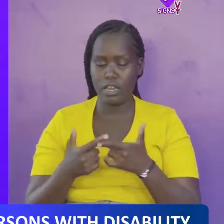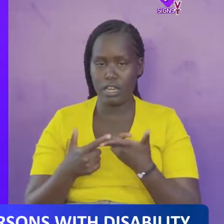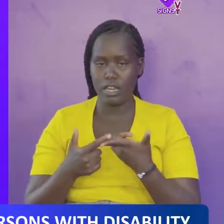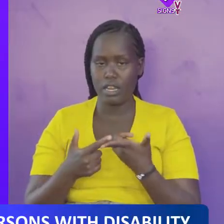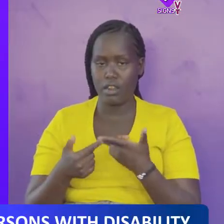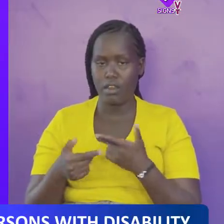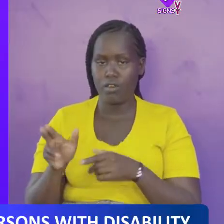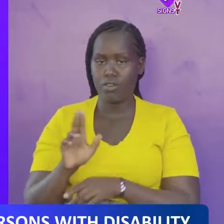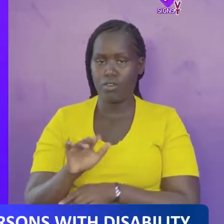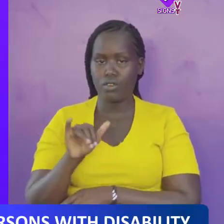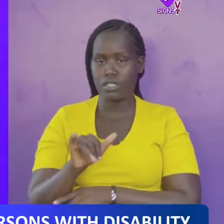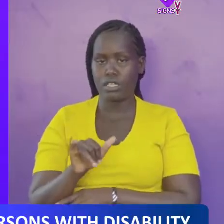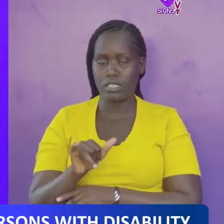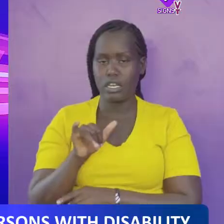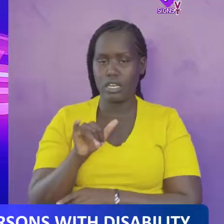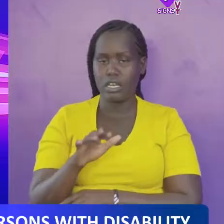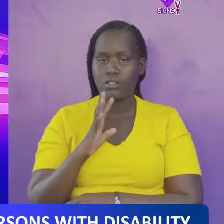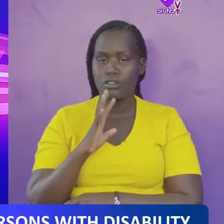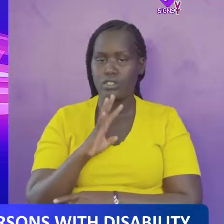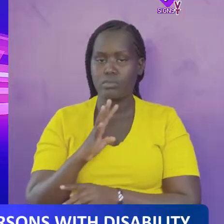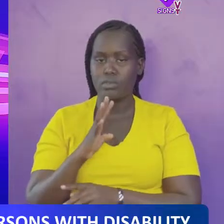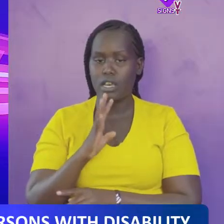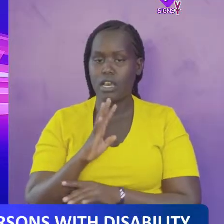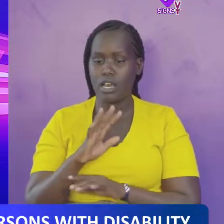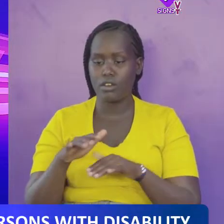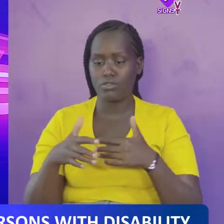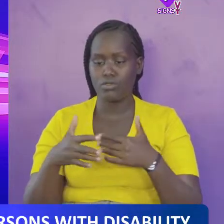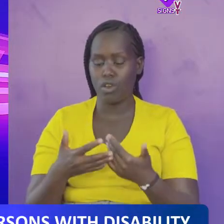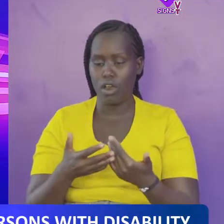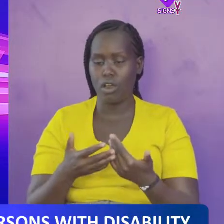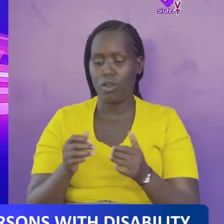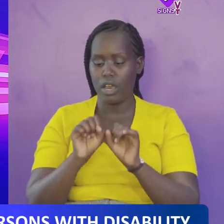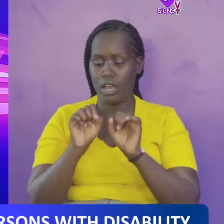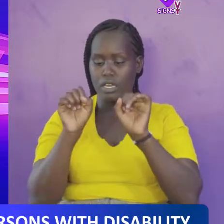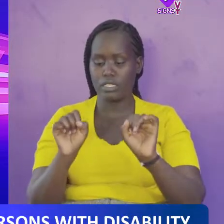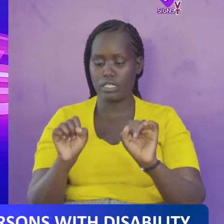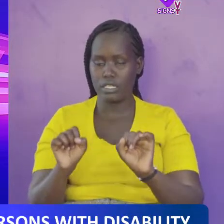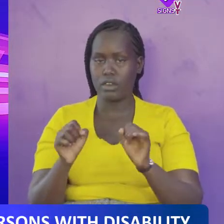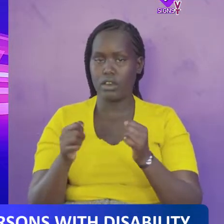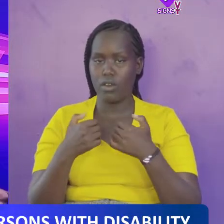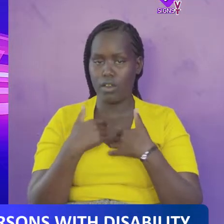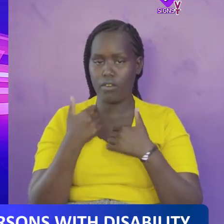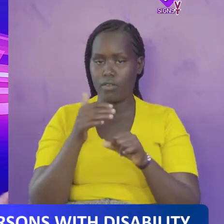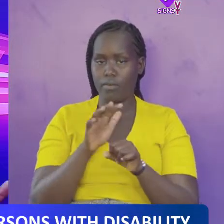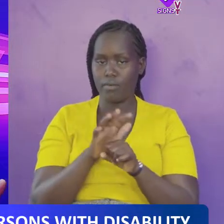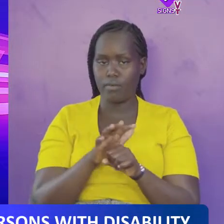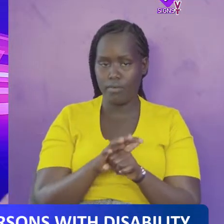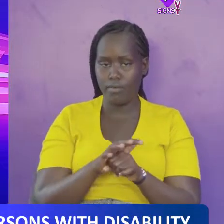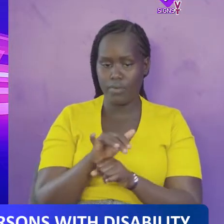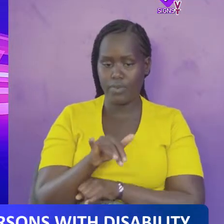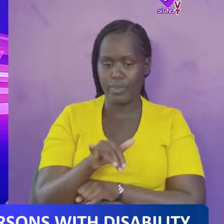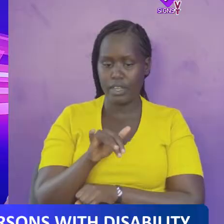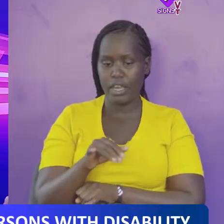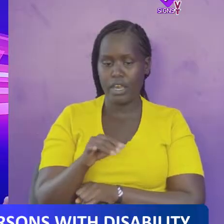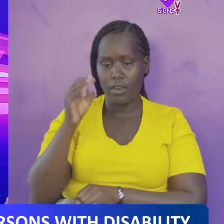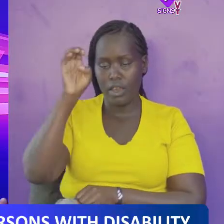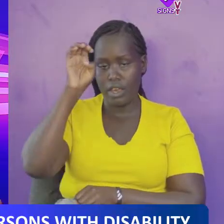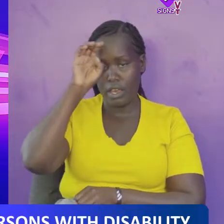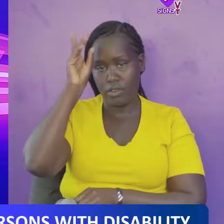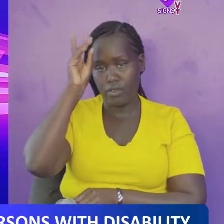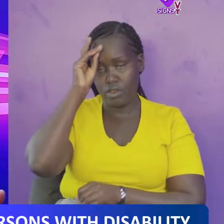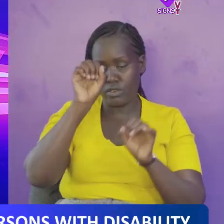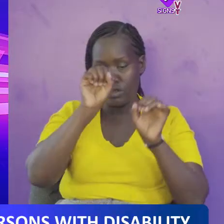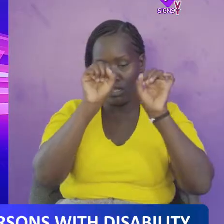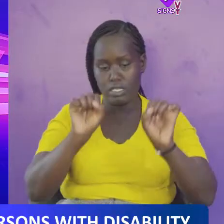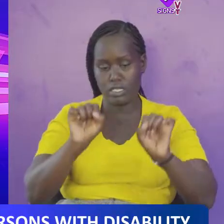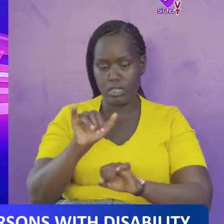Does that speak to how in our systems, in a lot of, for example, that now touches to the education system, because that is